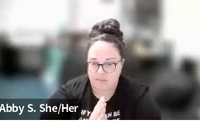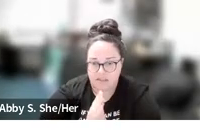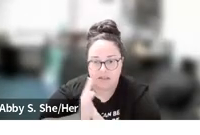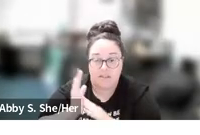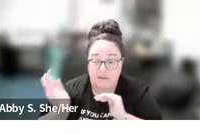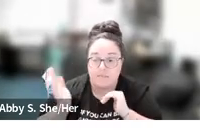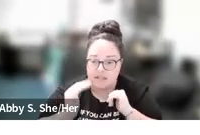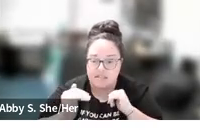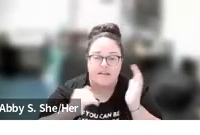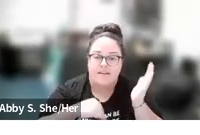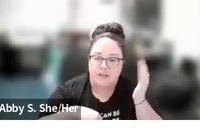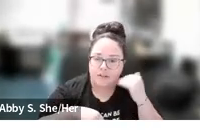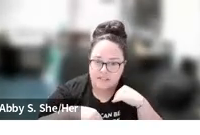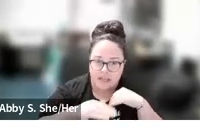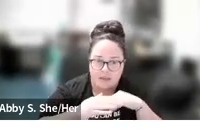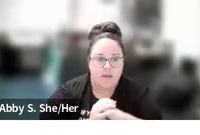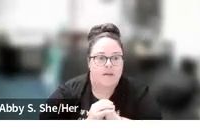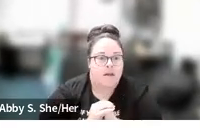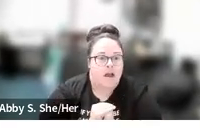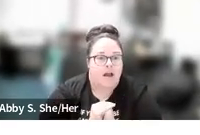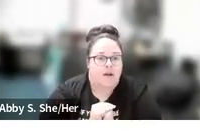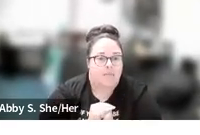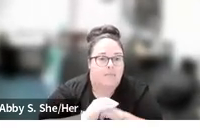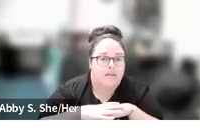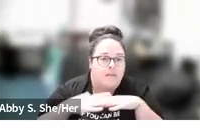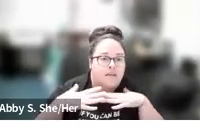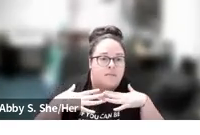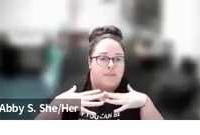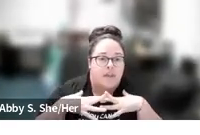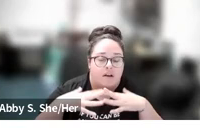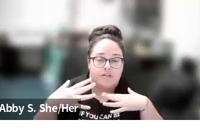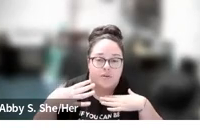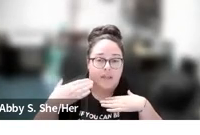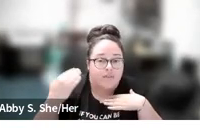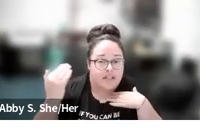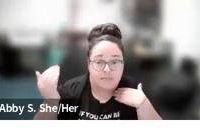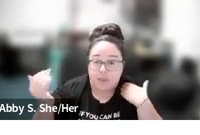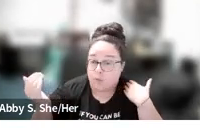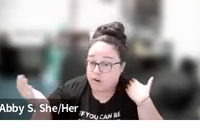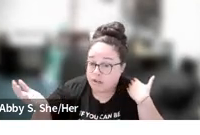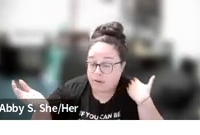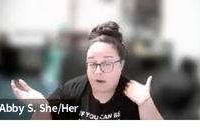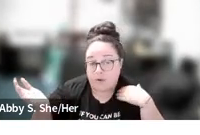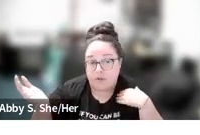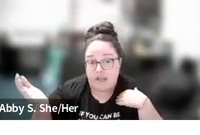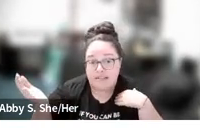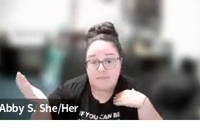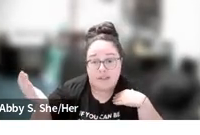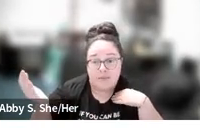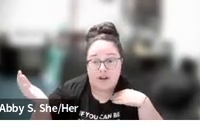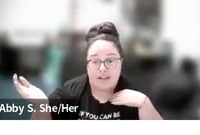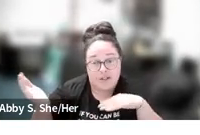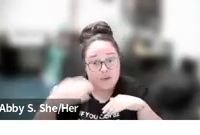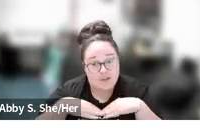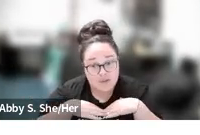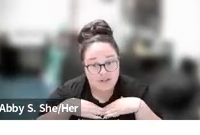in the same place, looks the same. But then also, like, if that's something you're worried about, that's